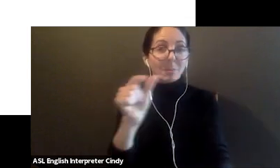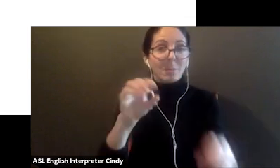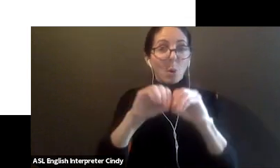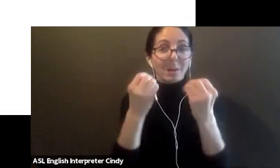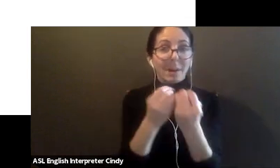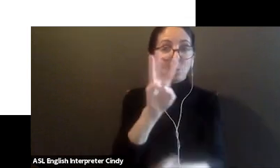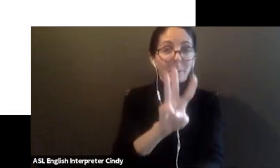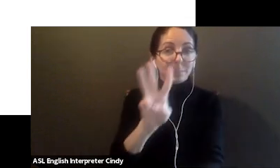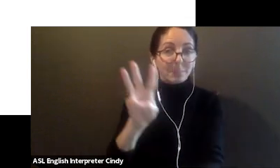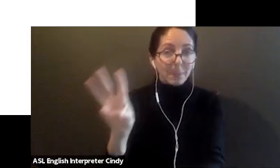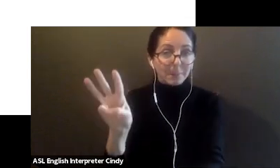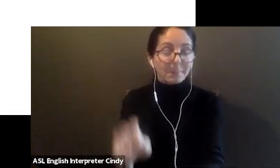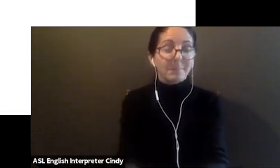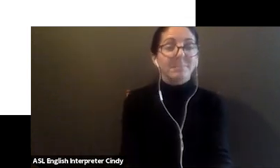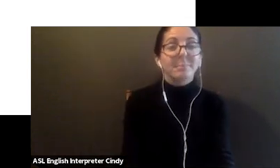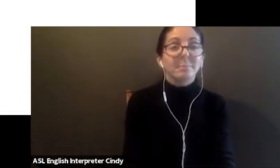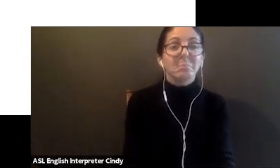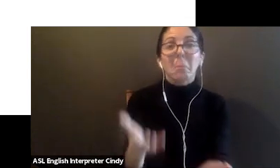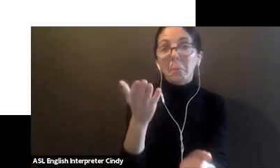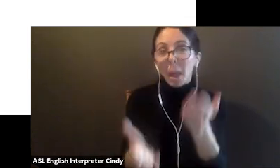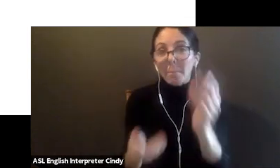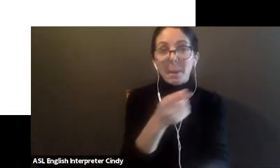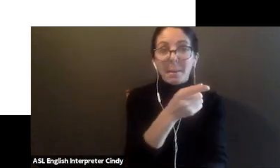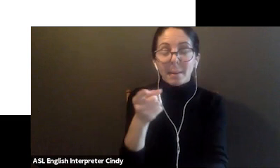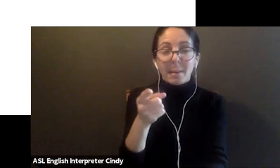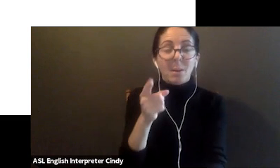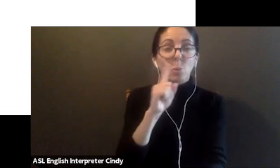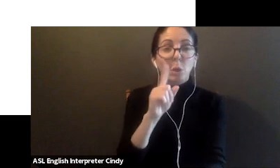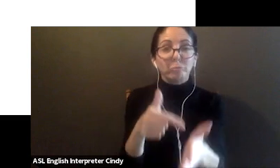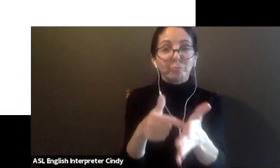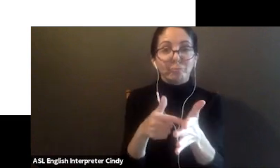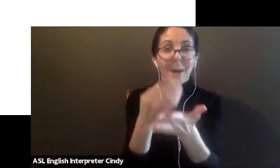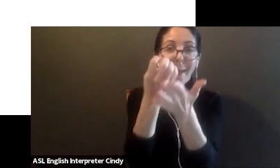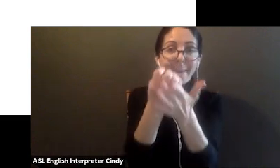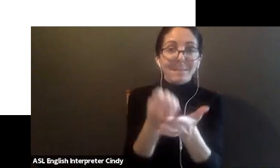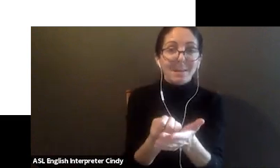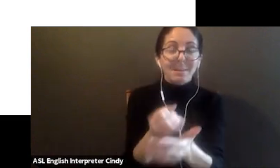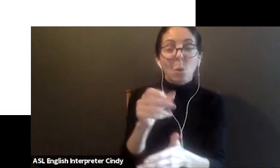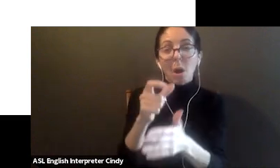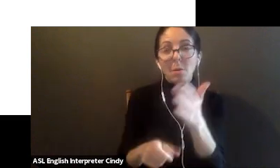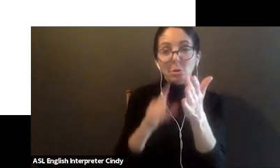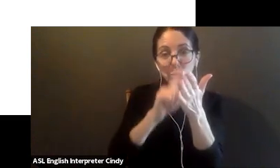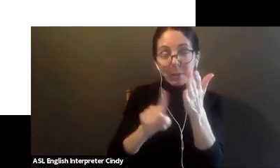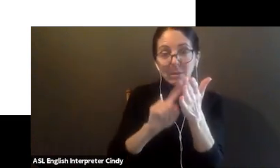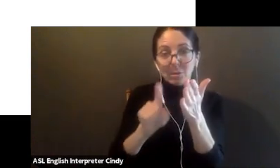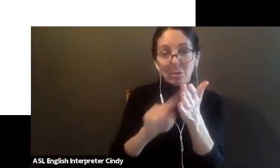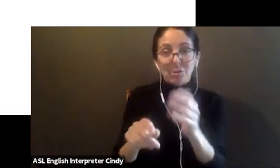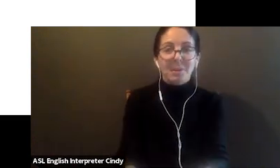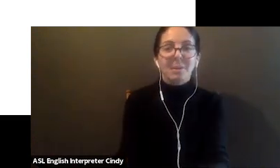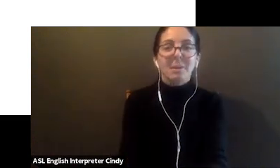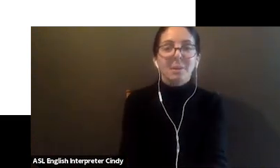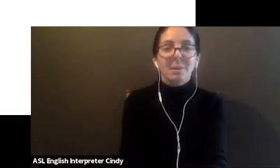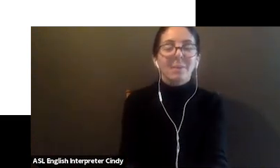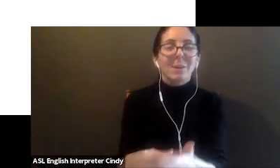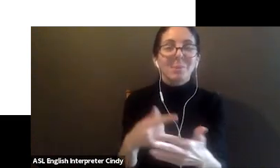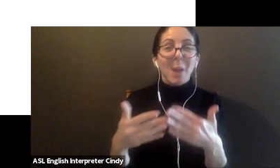organizational websites that may produce evidence or research articles like in the gray